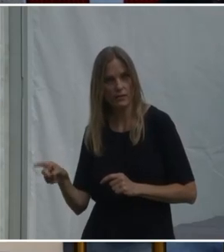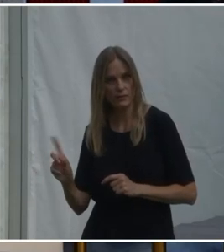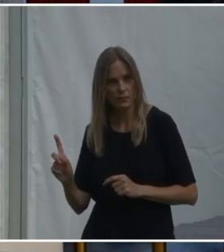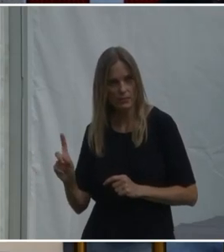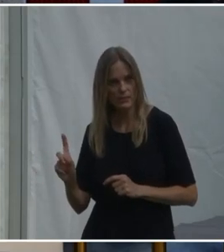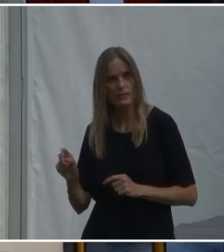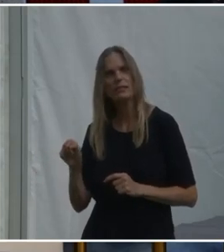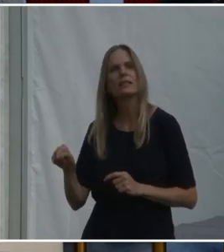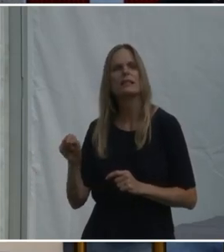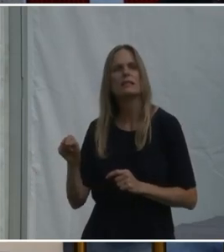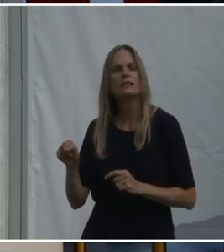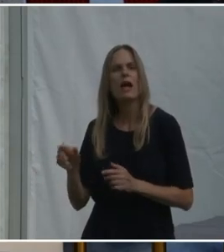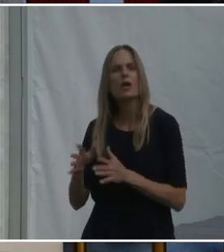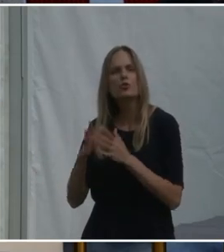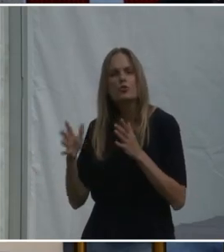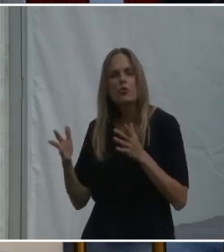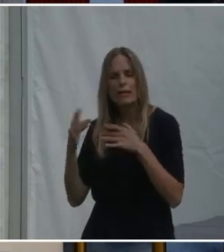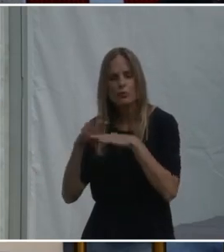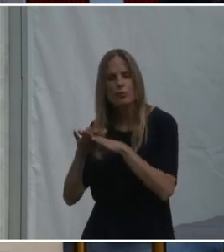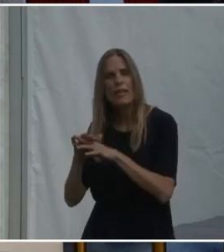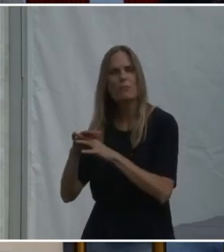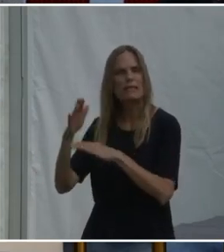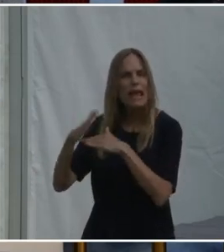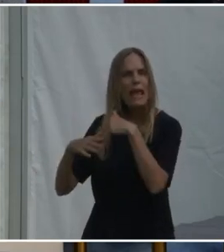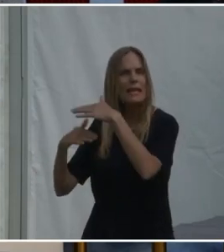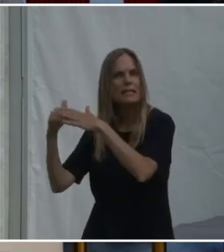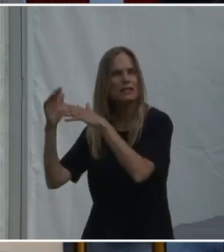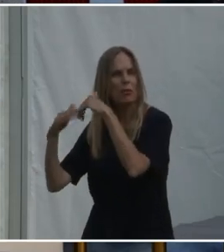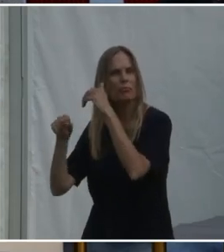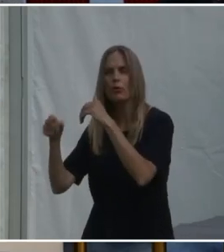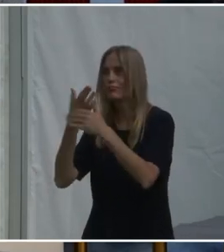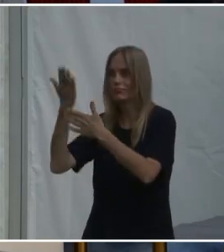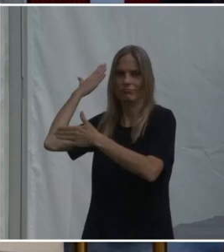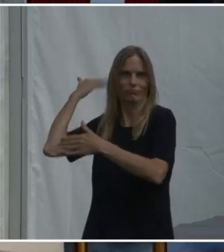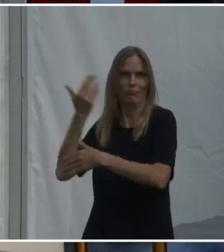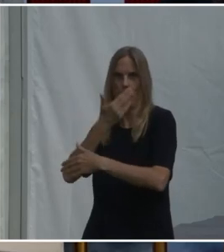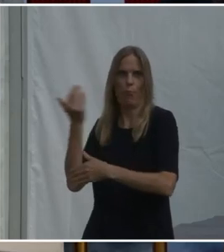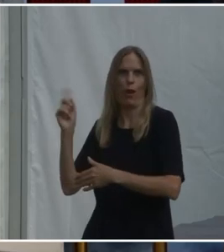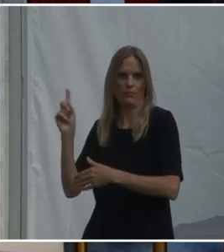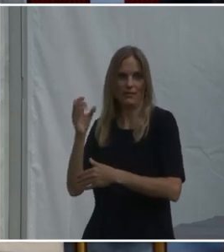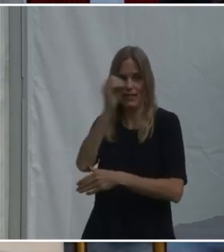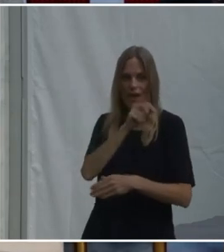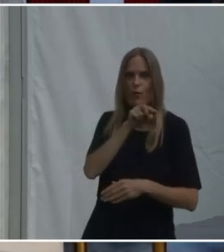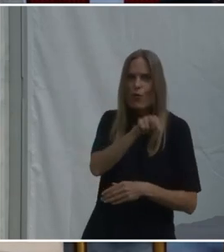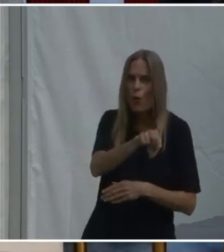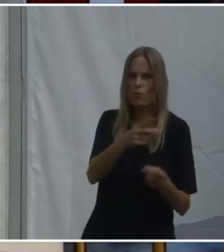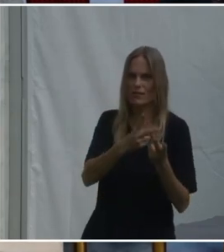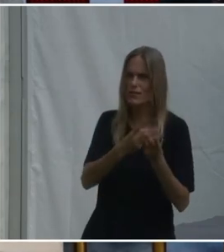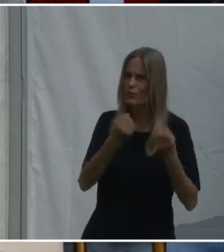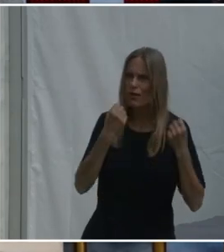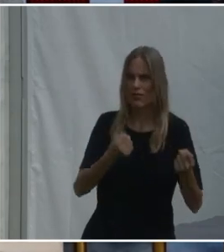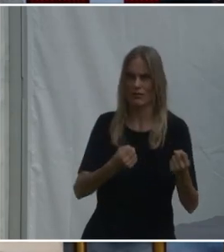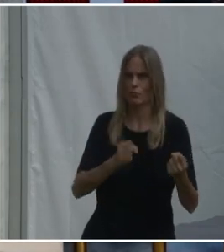building up systems that have never existed, because European countries have never really had to manage that sort of scale